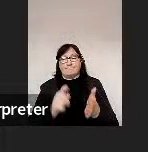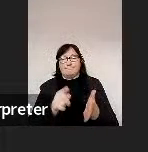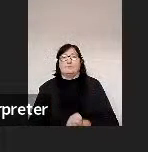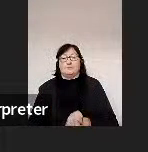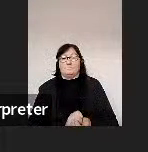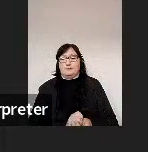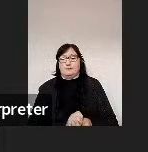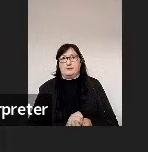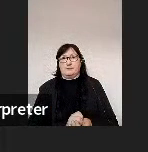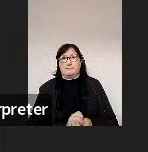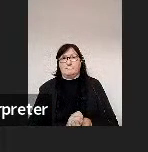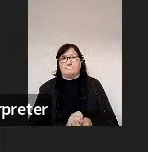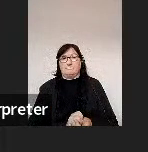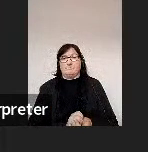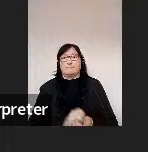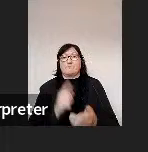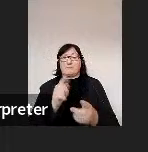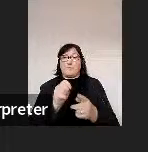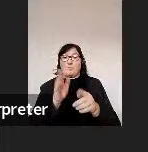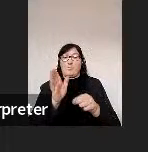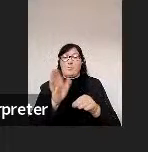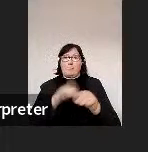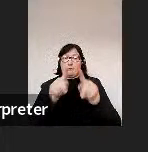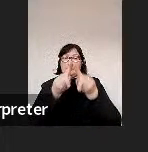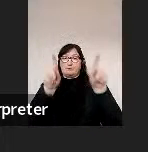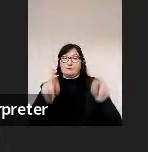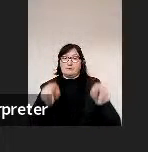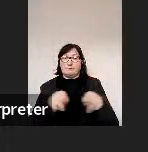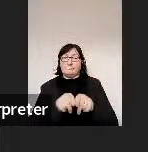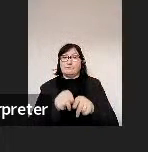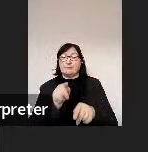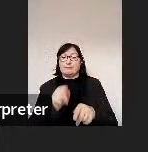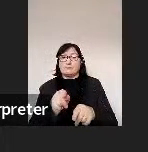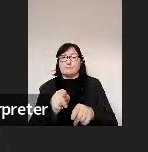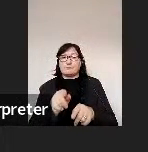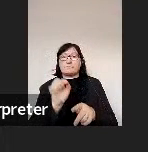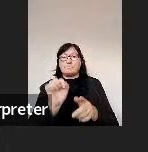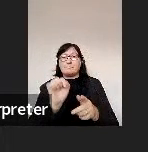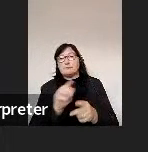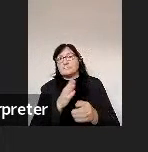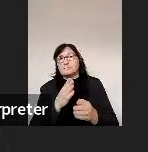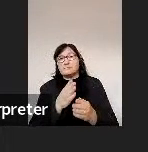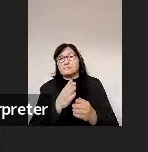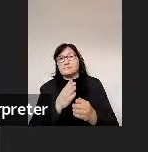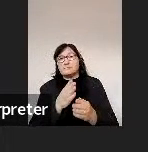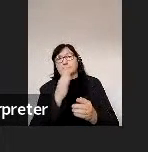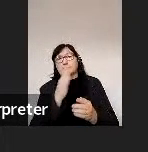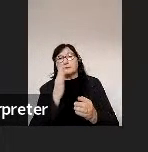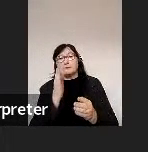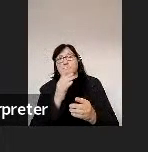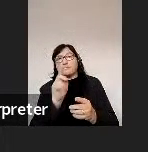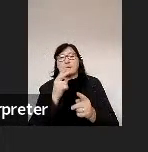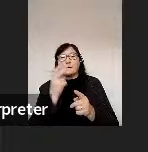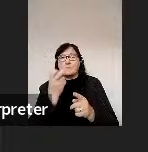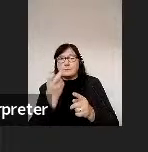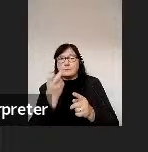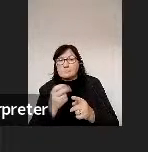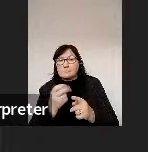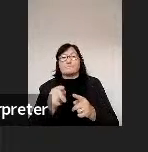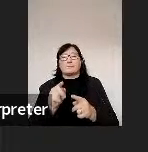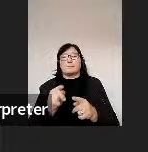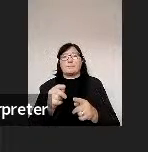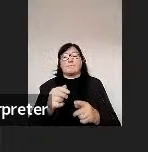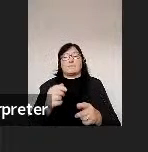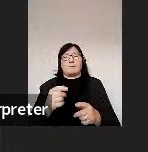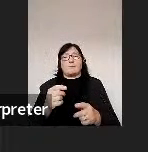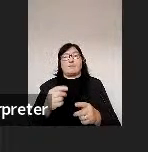Once you are on the page, you'll then have to navigate the relevant client type wizard and select